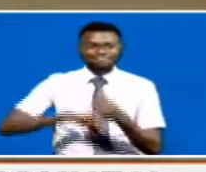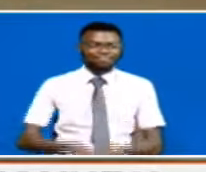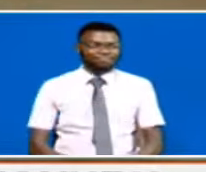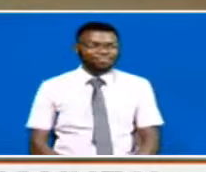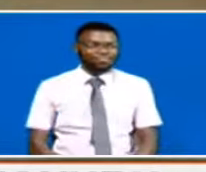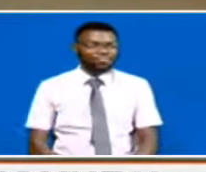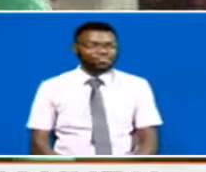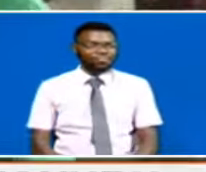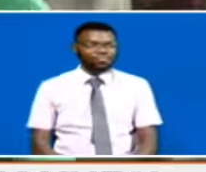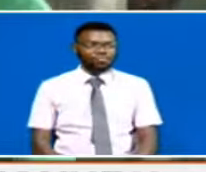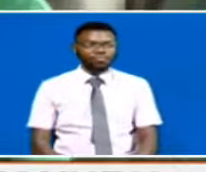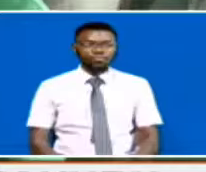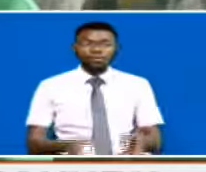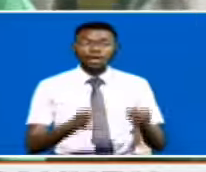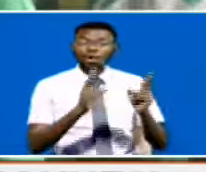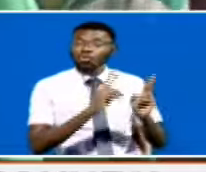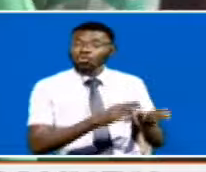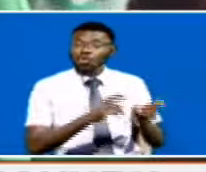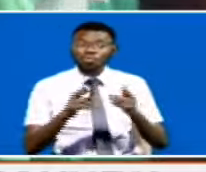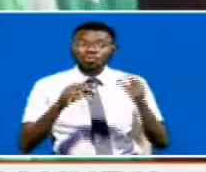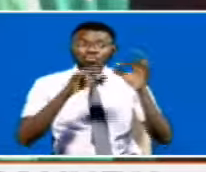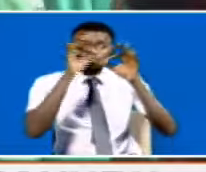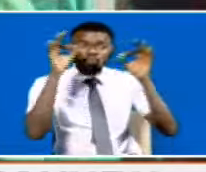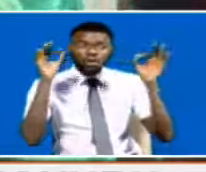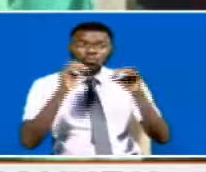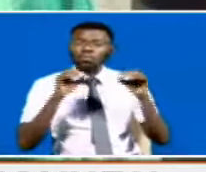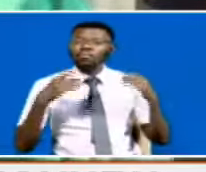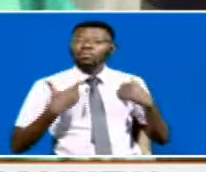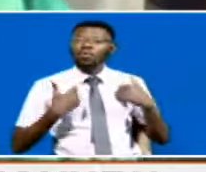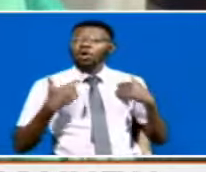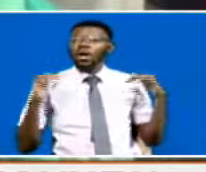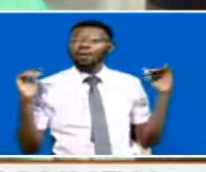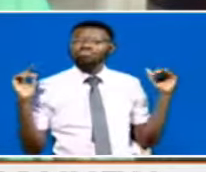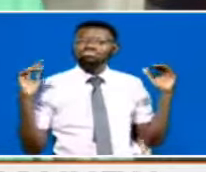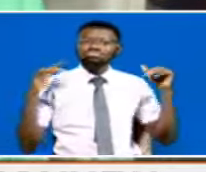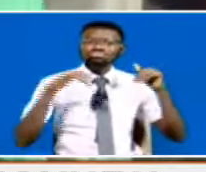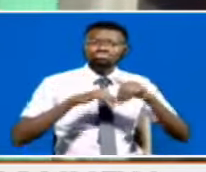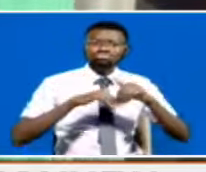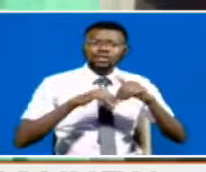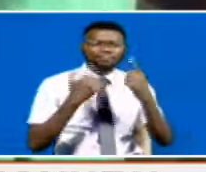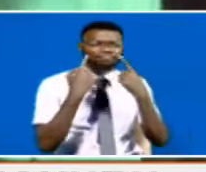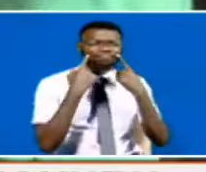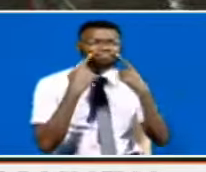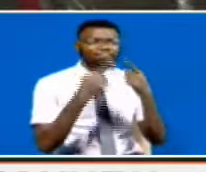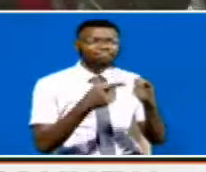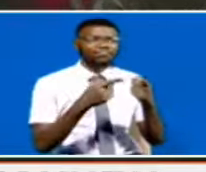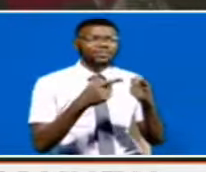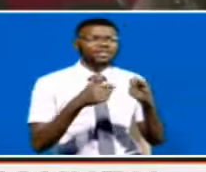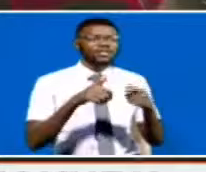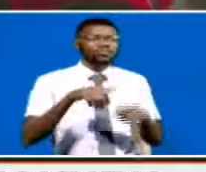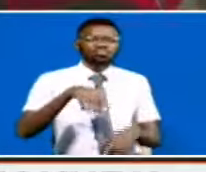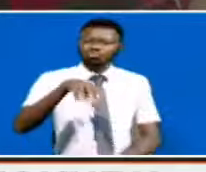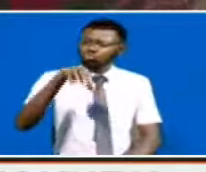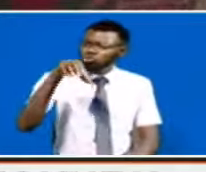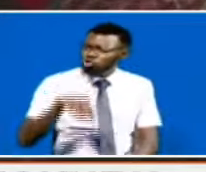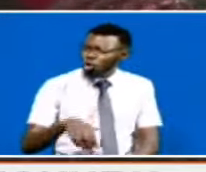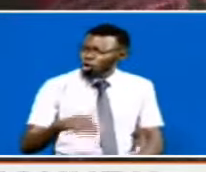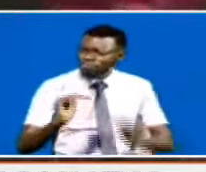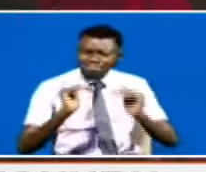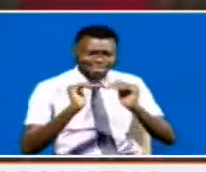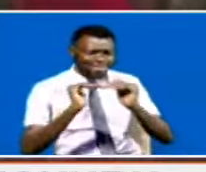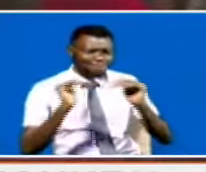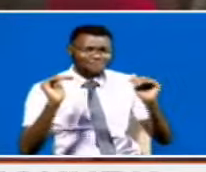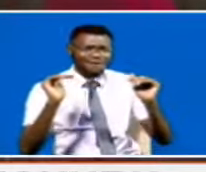This was not a usual wedding to many who came here to get a glimpse of the short couple who had an almost matching height exchange their